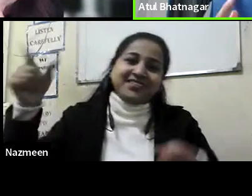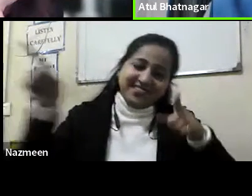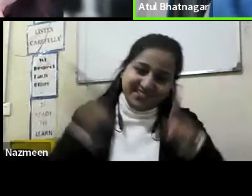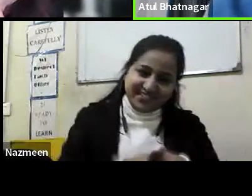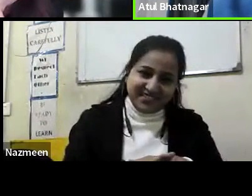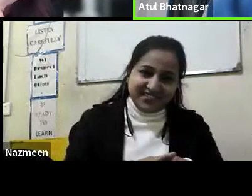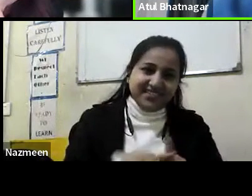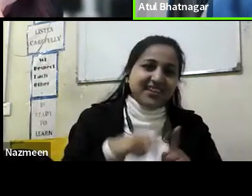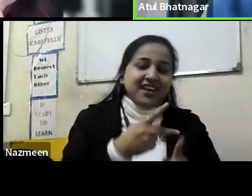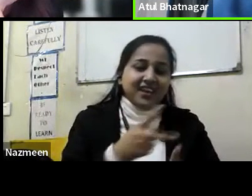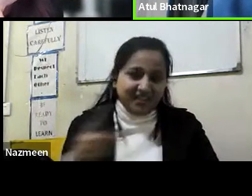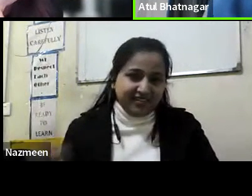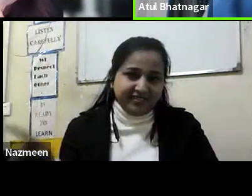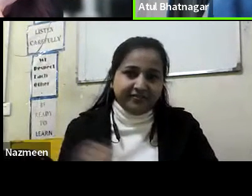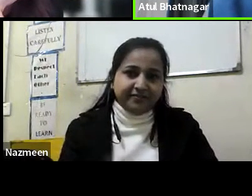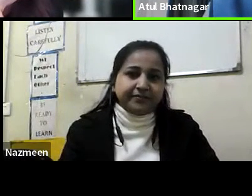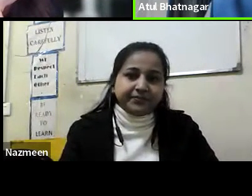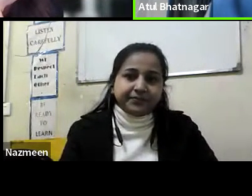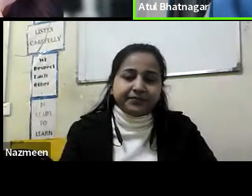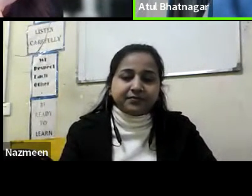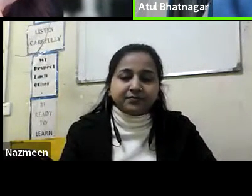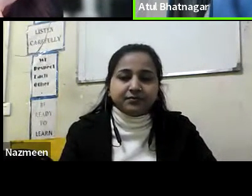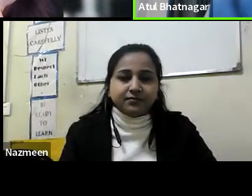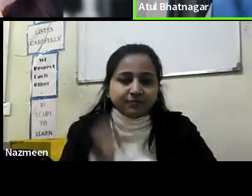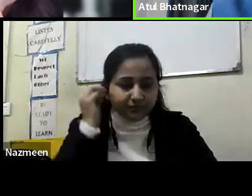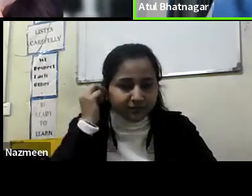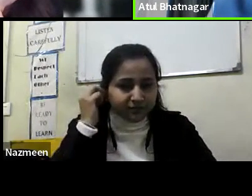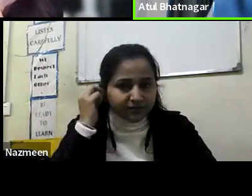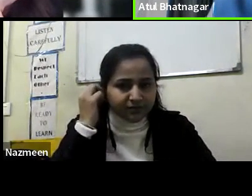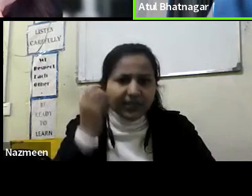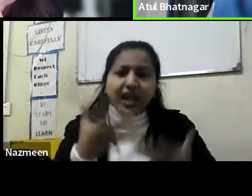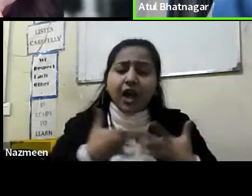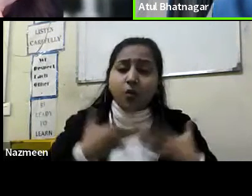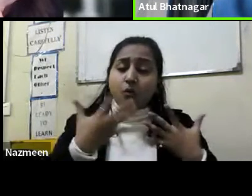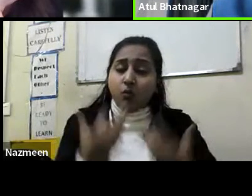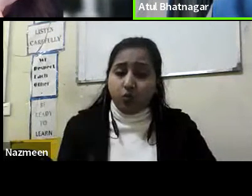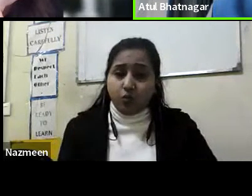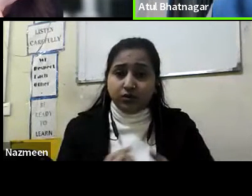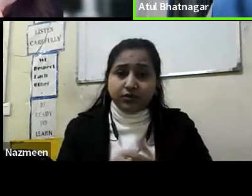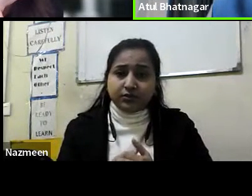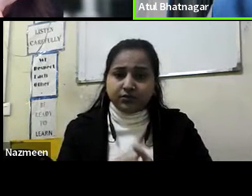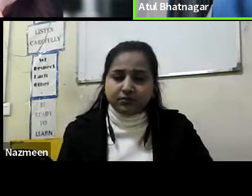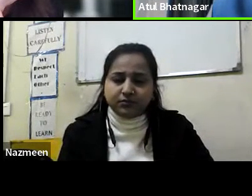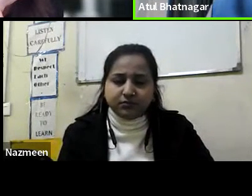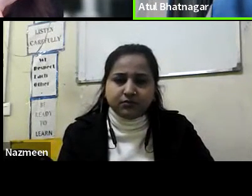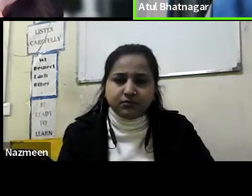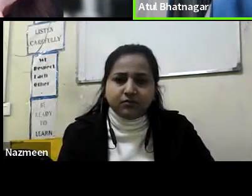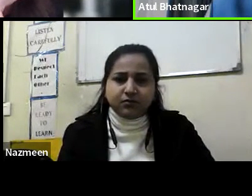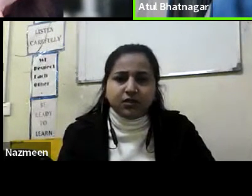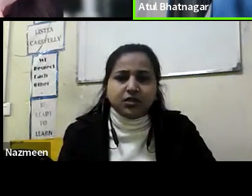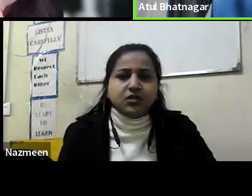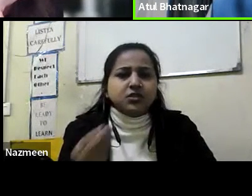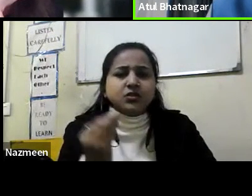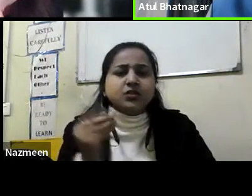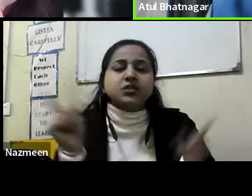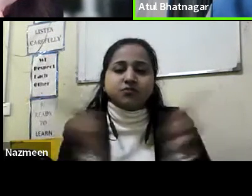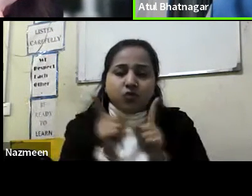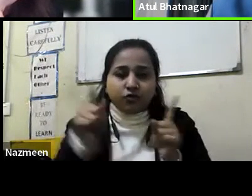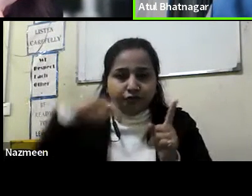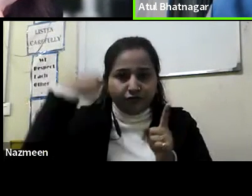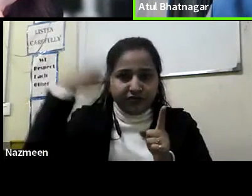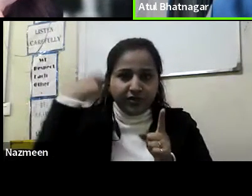kind of steps you can take. In the meantime, I just wanted to play a small video. This